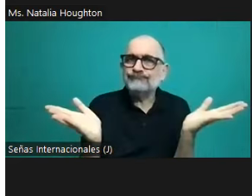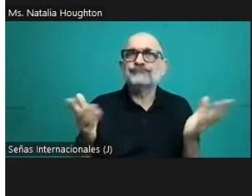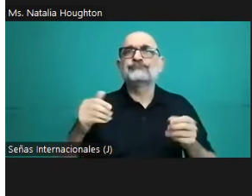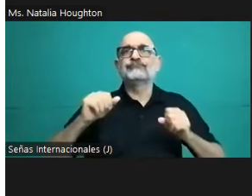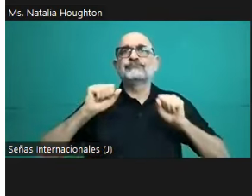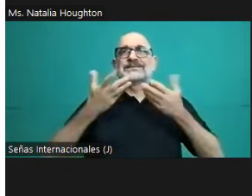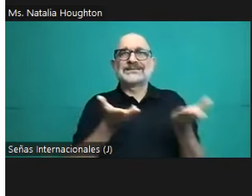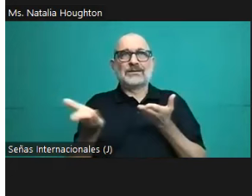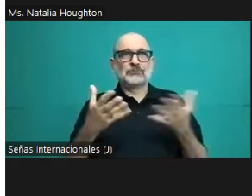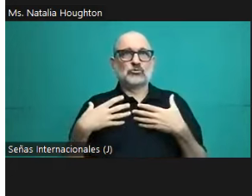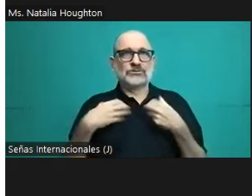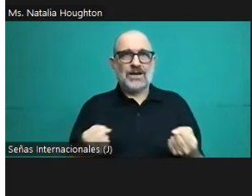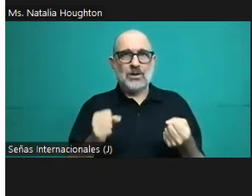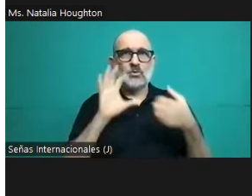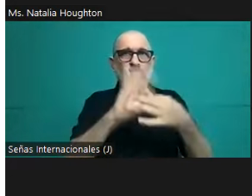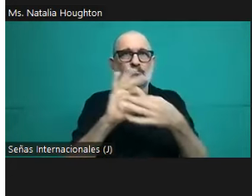peoples, the